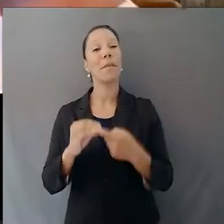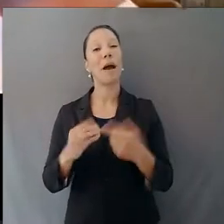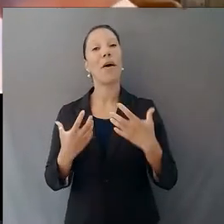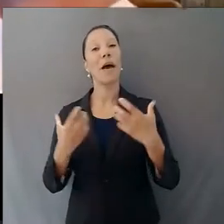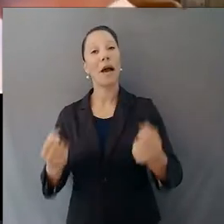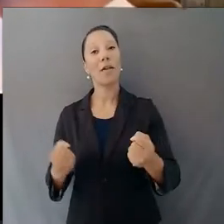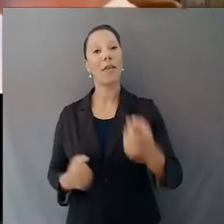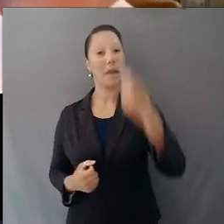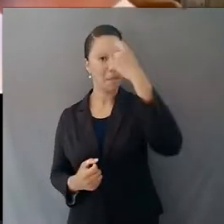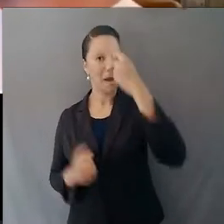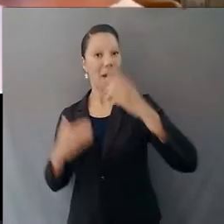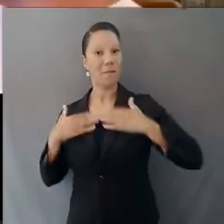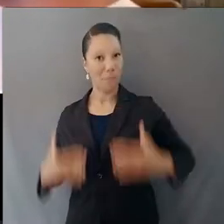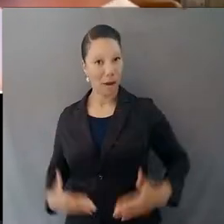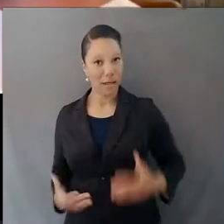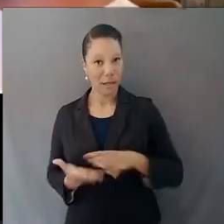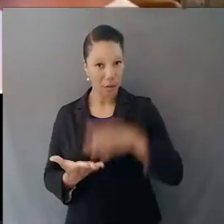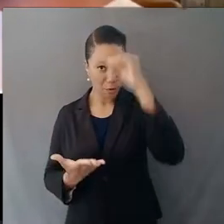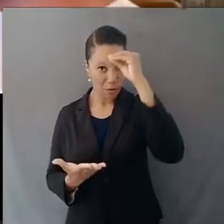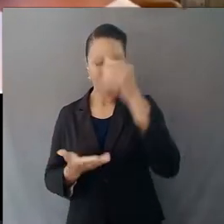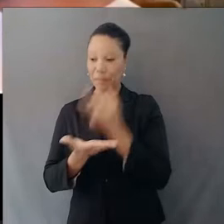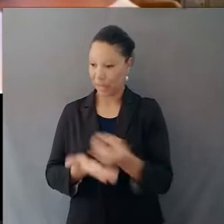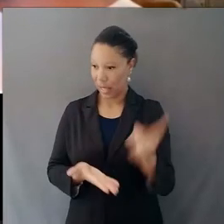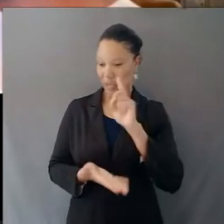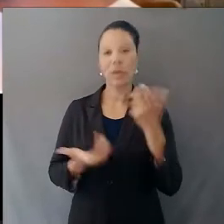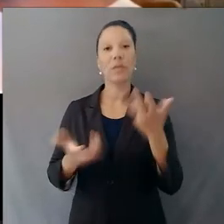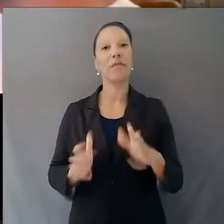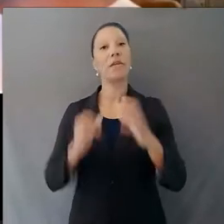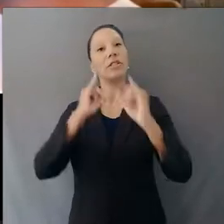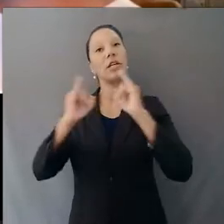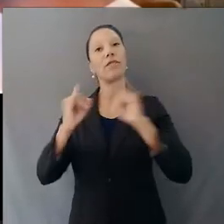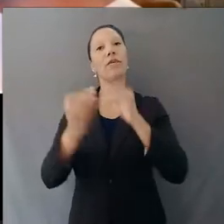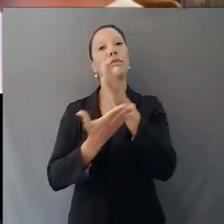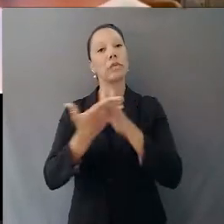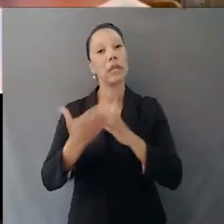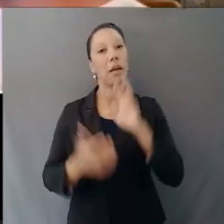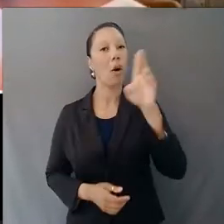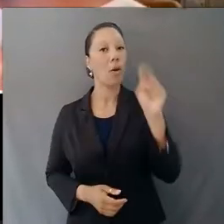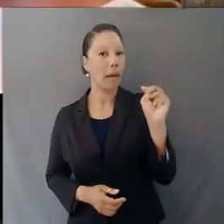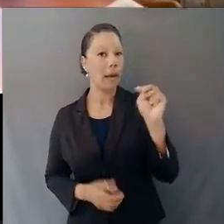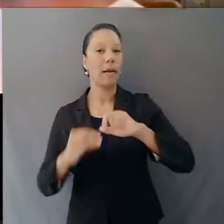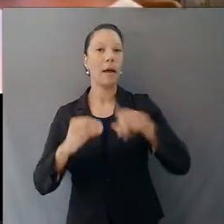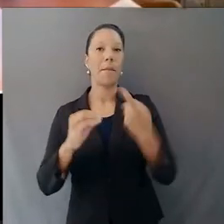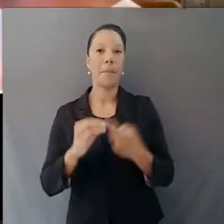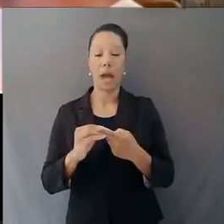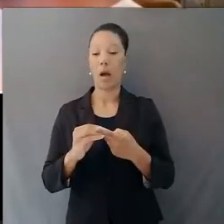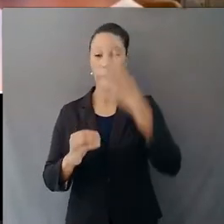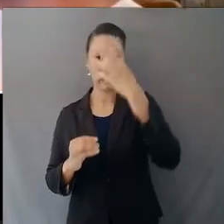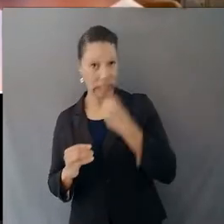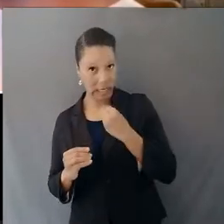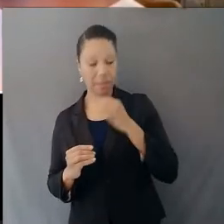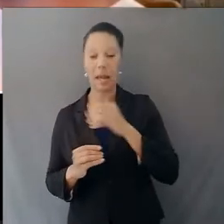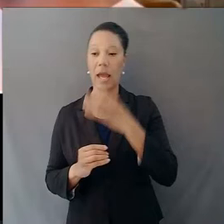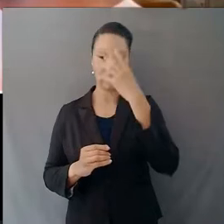learning. And last week, we had an opportunity to speak to some of our registered nurses about the importance of sleep and getting enough